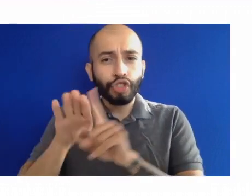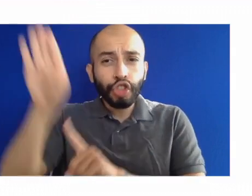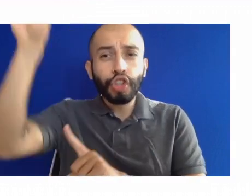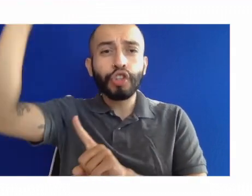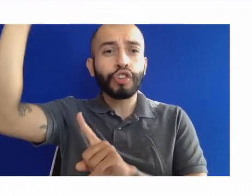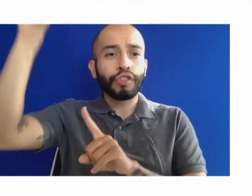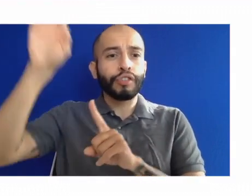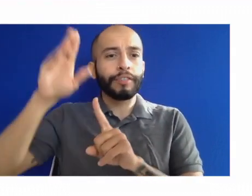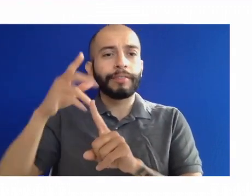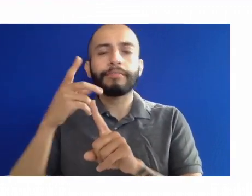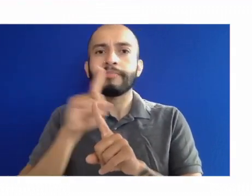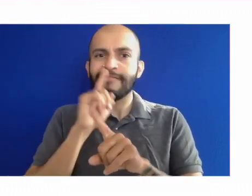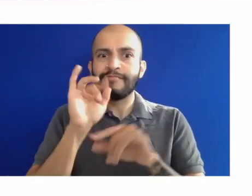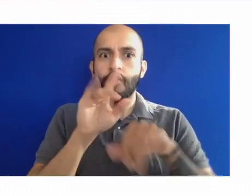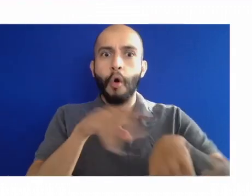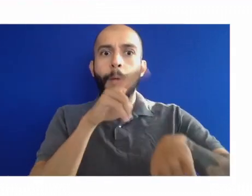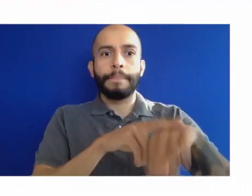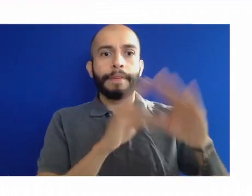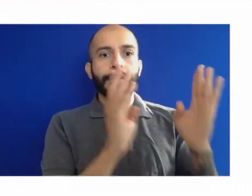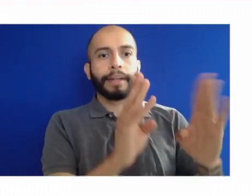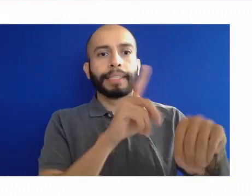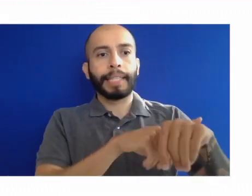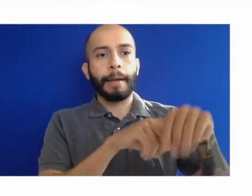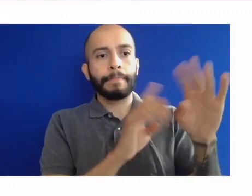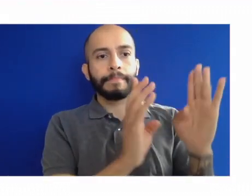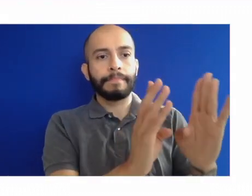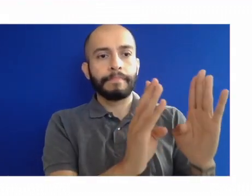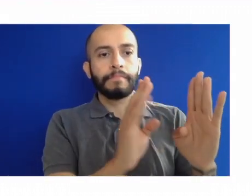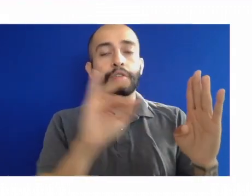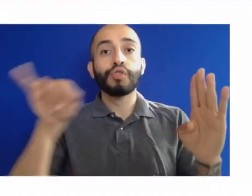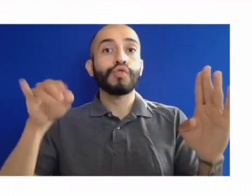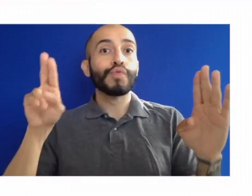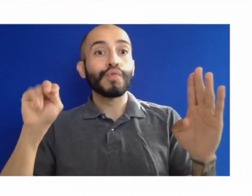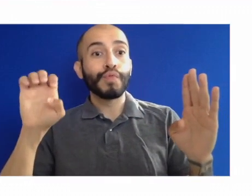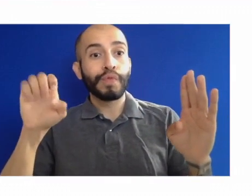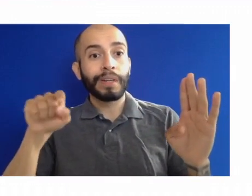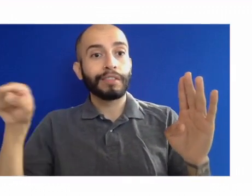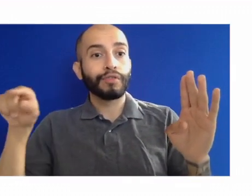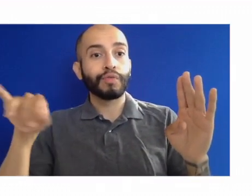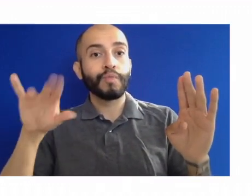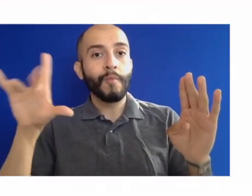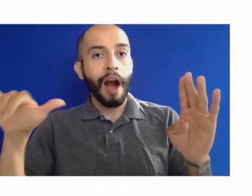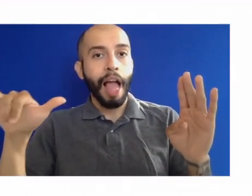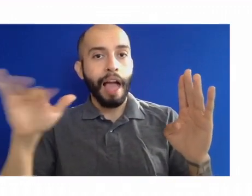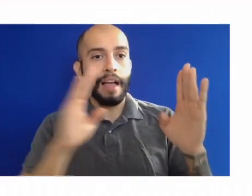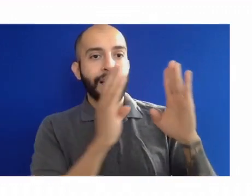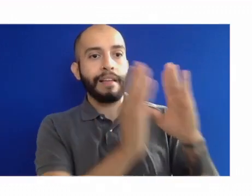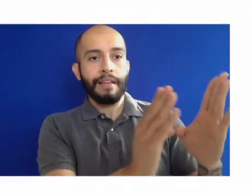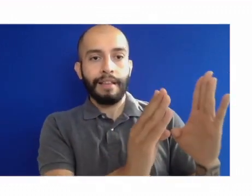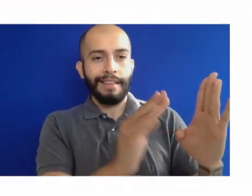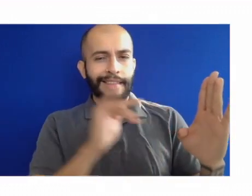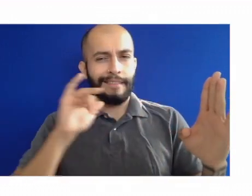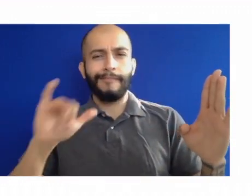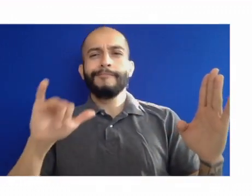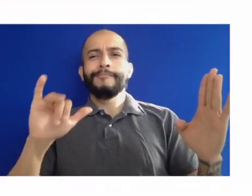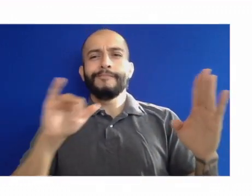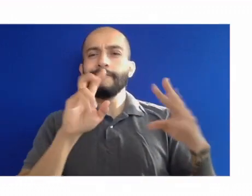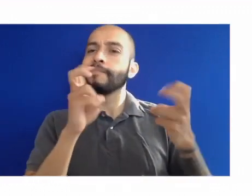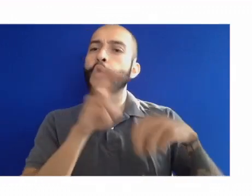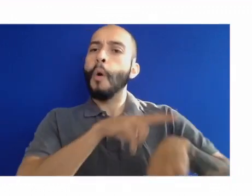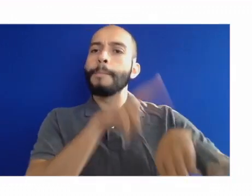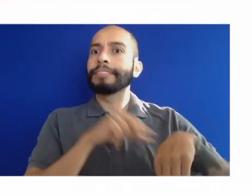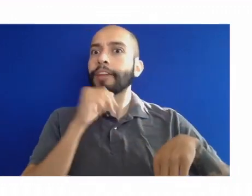June and July time period. There was an estimated $50 to $300 million of